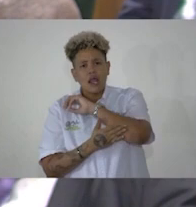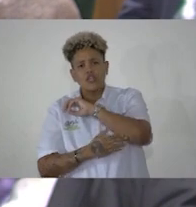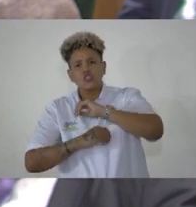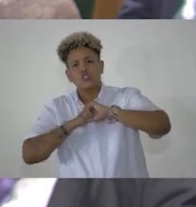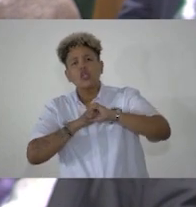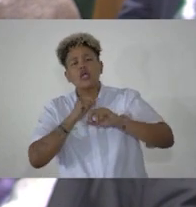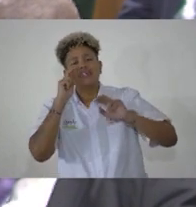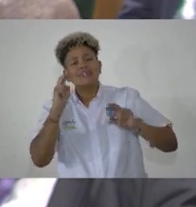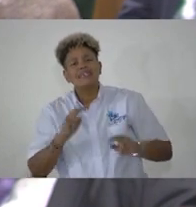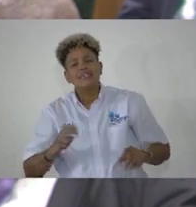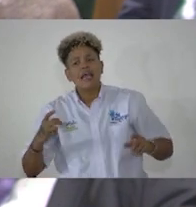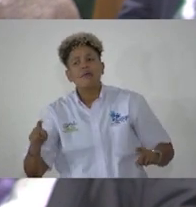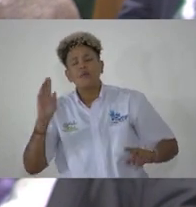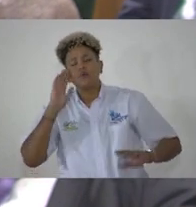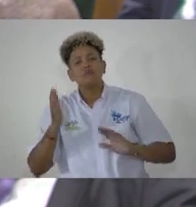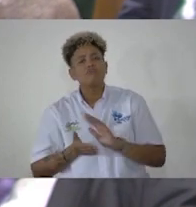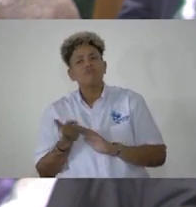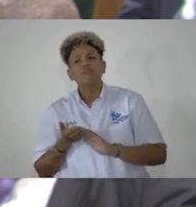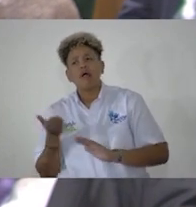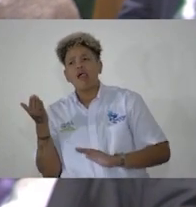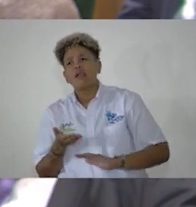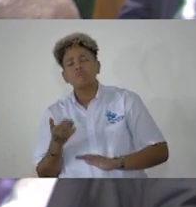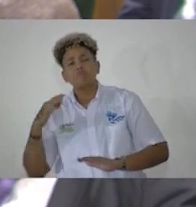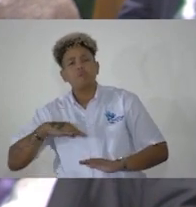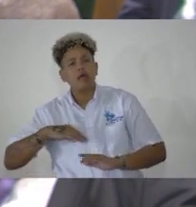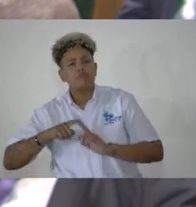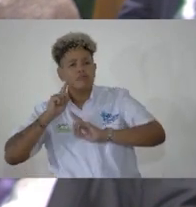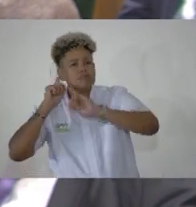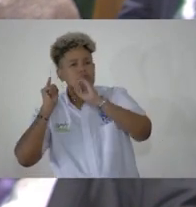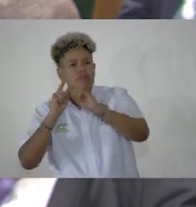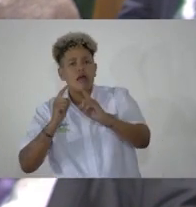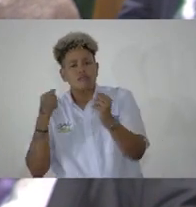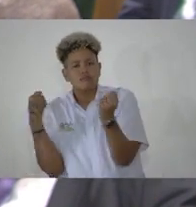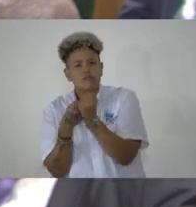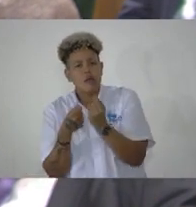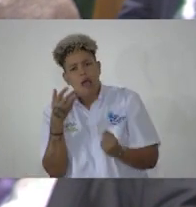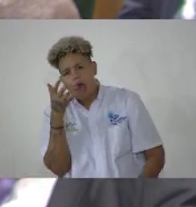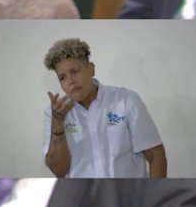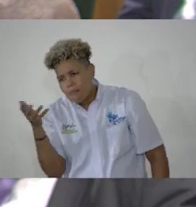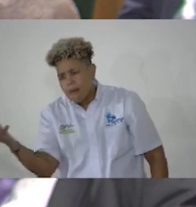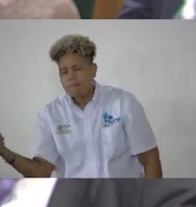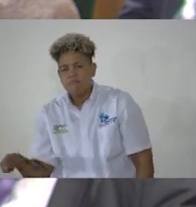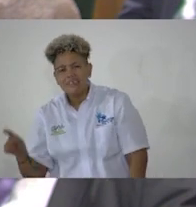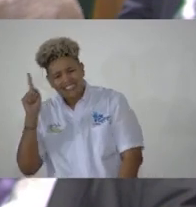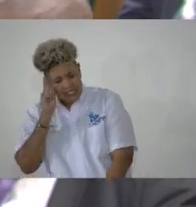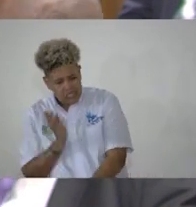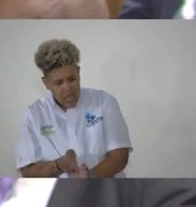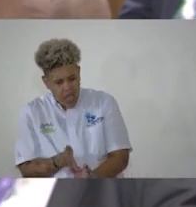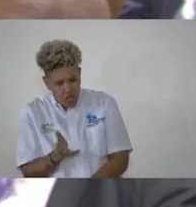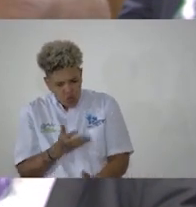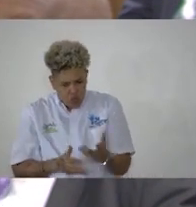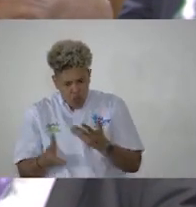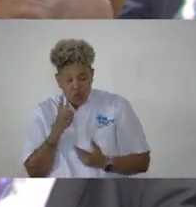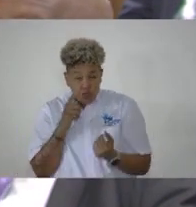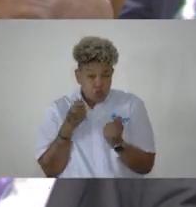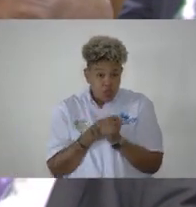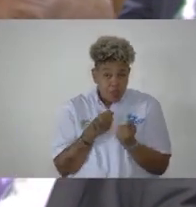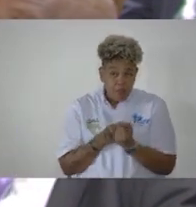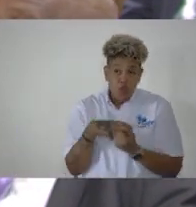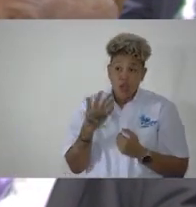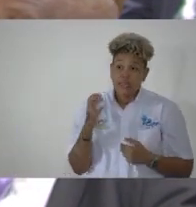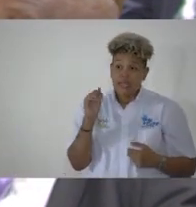Security will continue to benefit from targeted interventions, psychosocial support, case